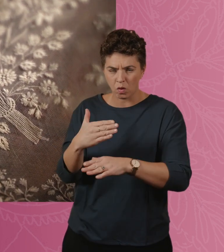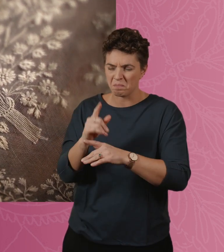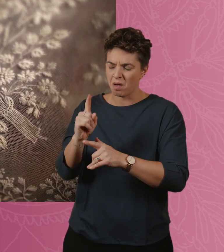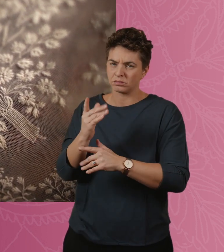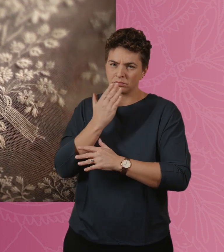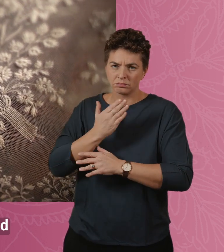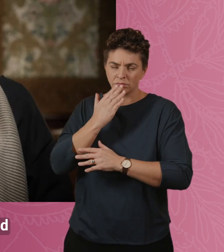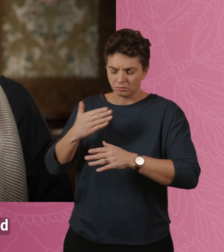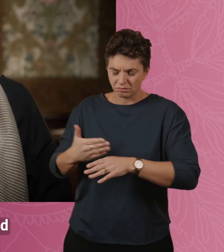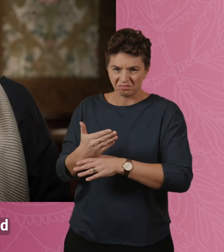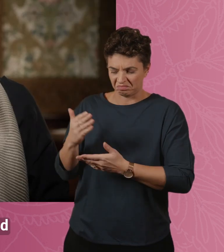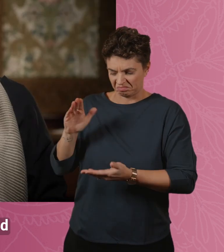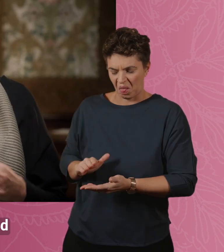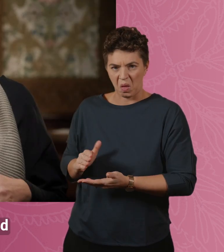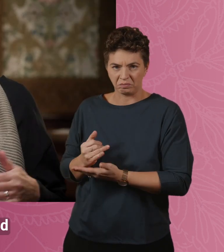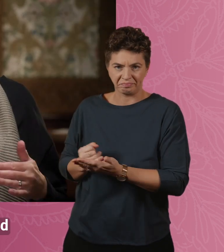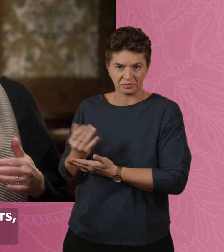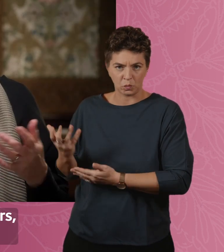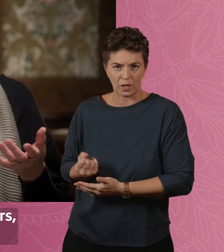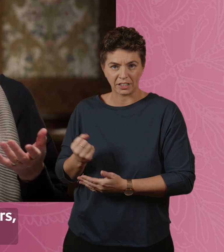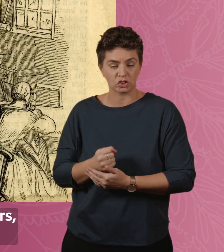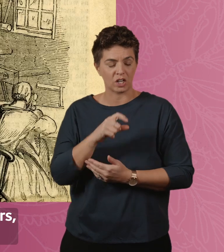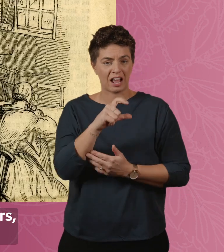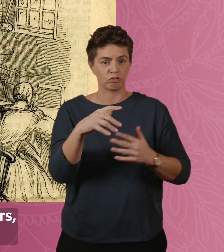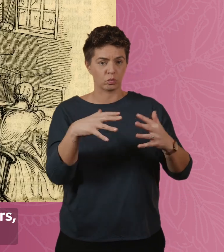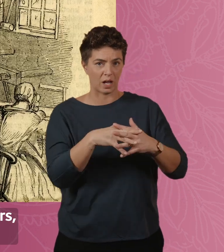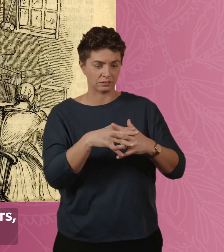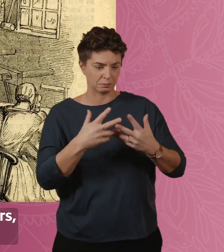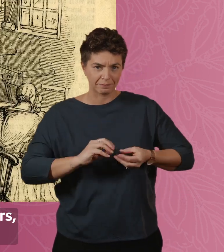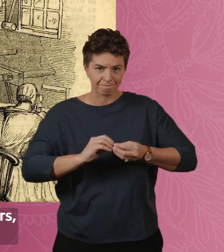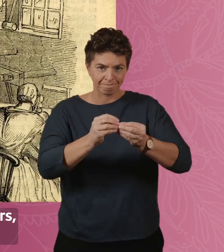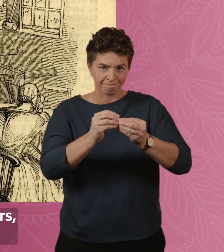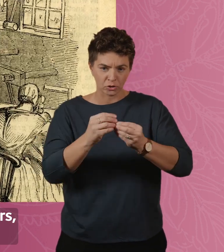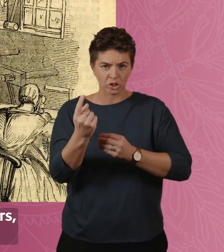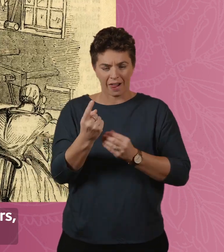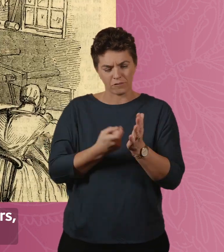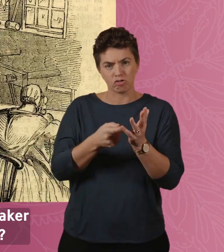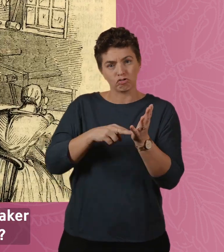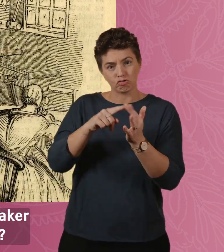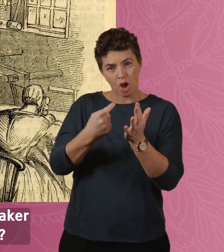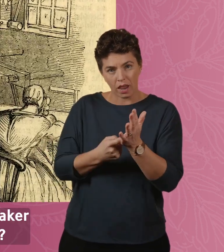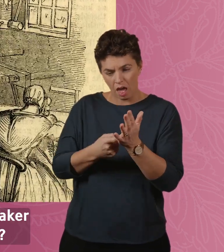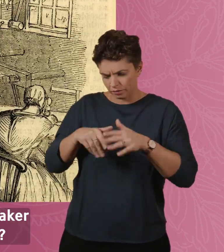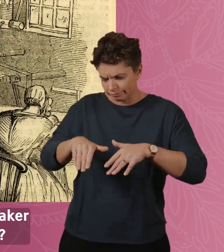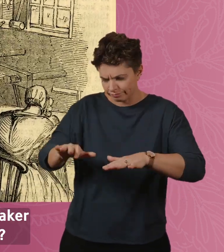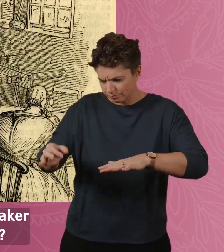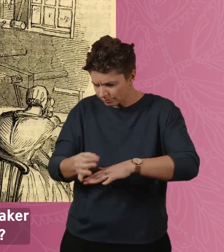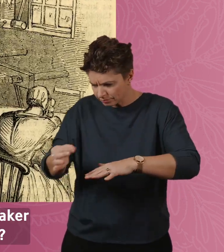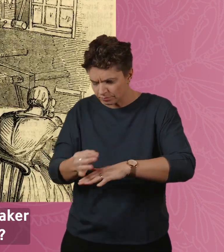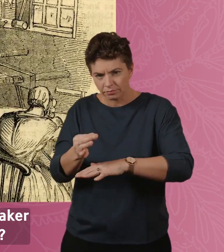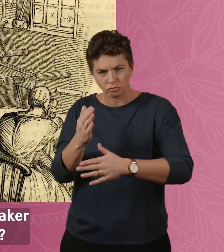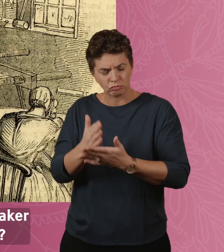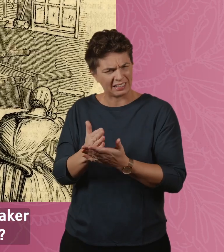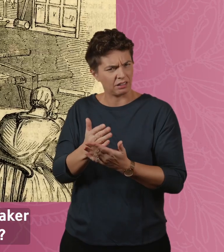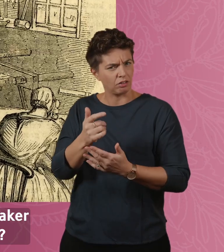laborious and poorly paid. So Catherine West, who embroidered the veil, was one of these lace runners, as they were called, and I think it's unusual